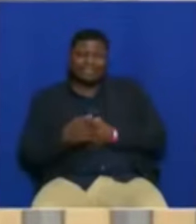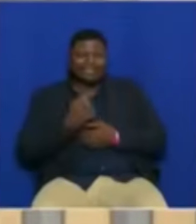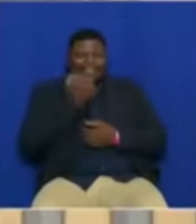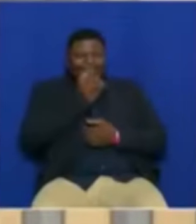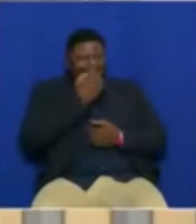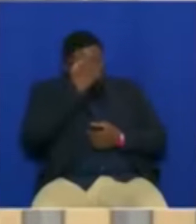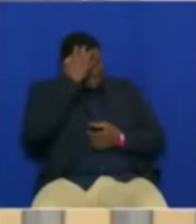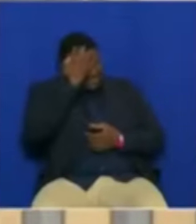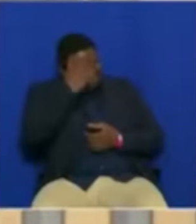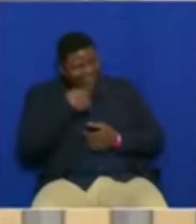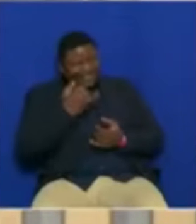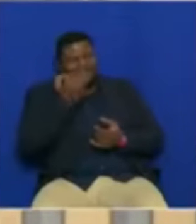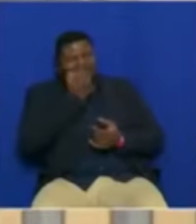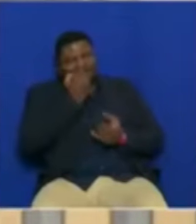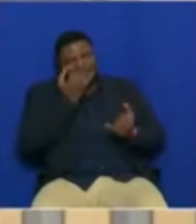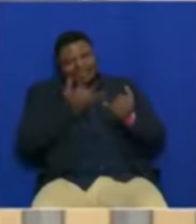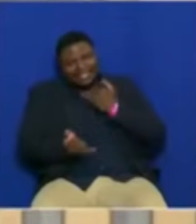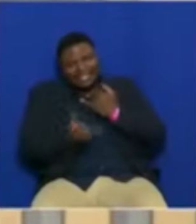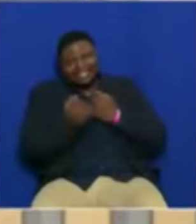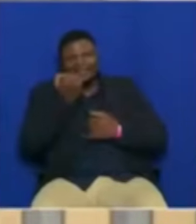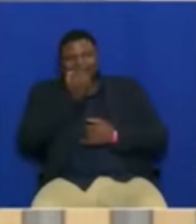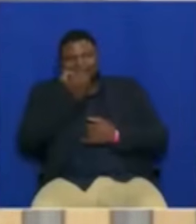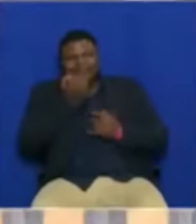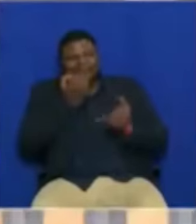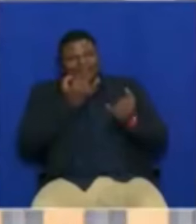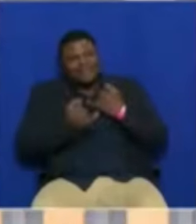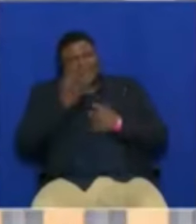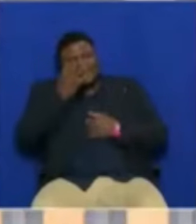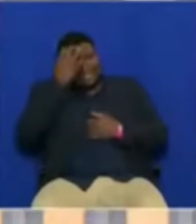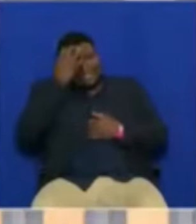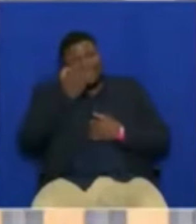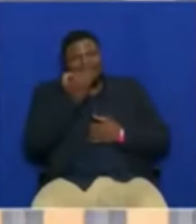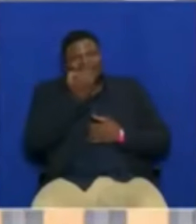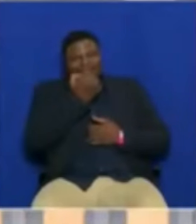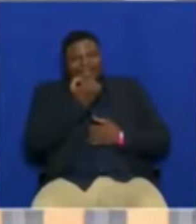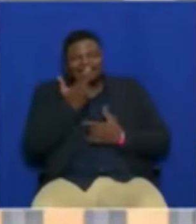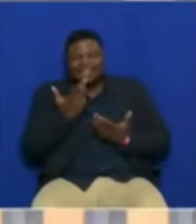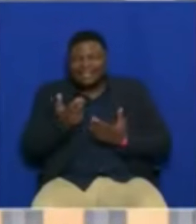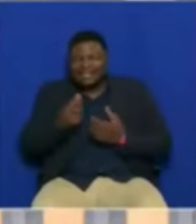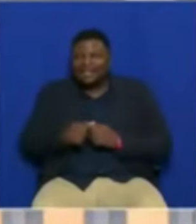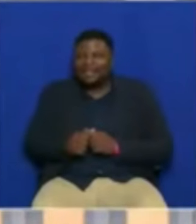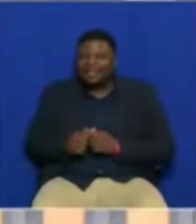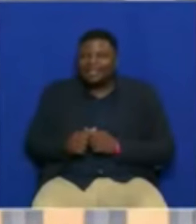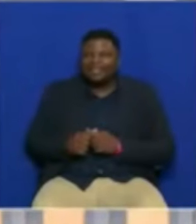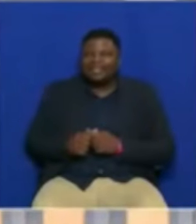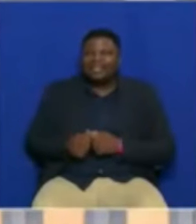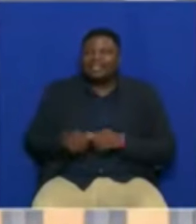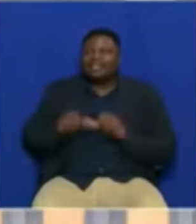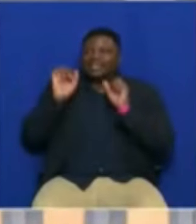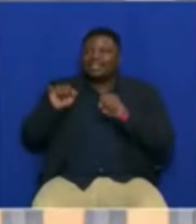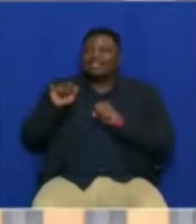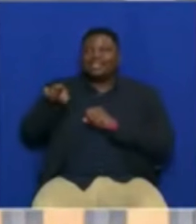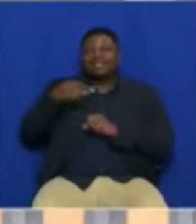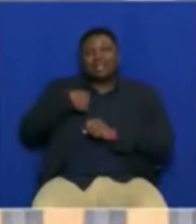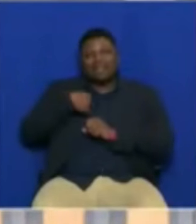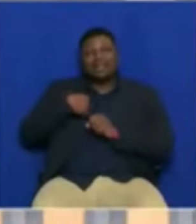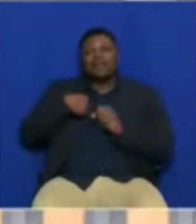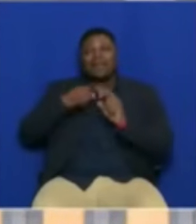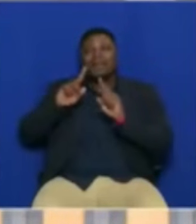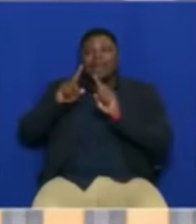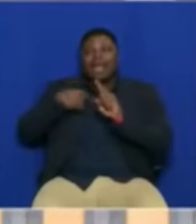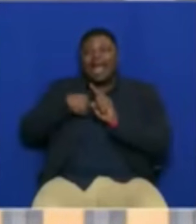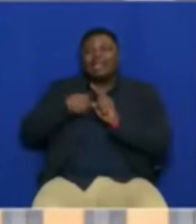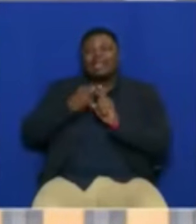Apologies, Chair. But I think that's a word we say. I happen to have an aversion to that chief thing. I personally